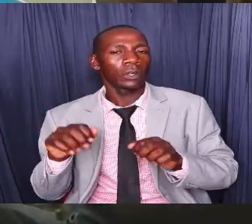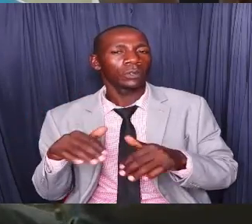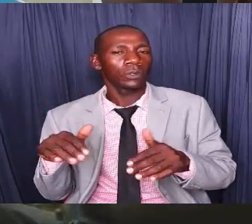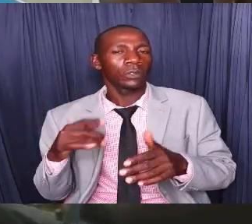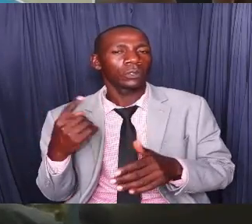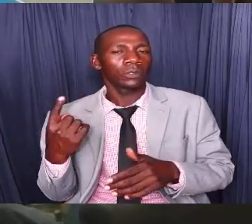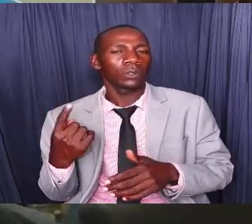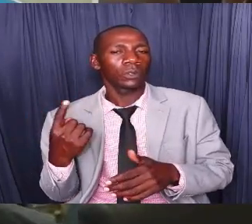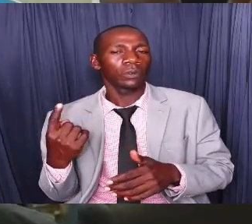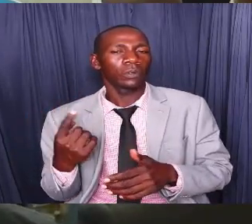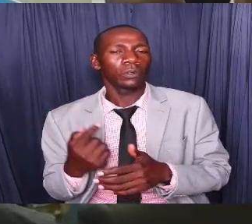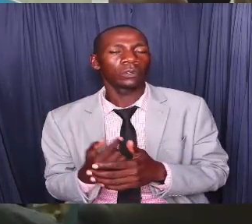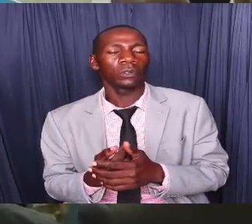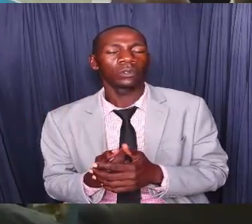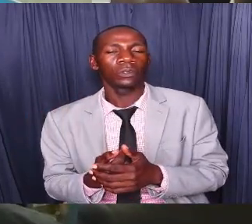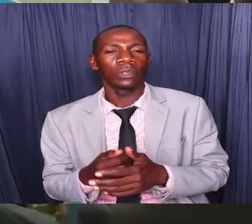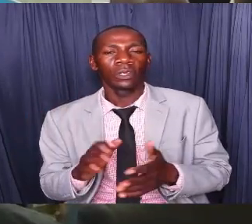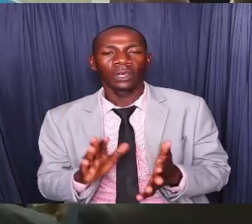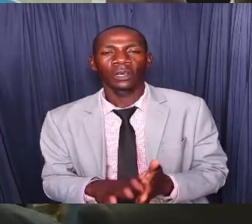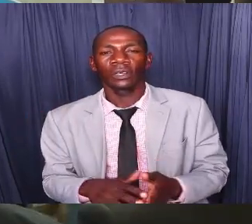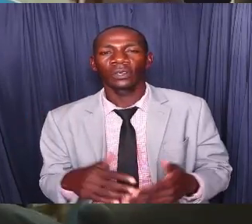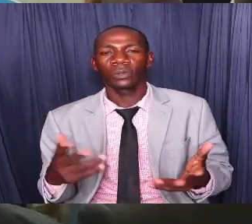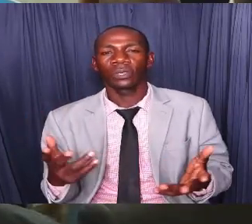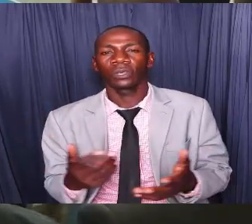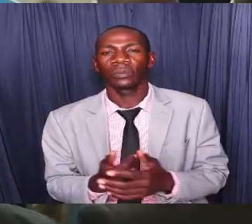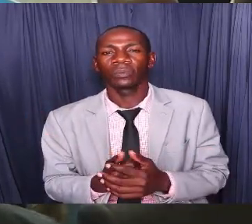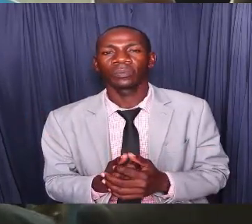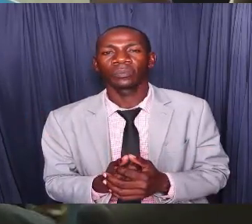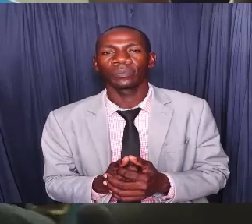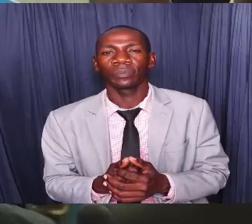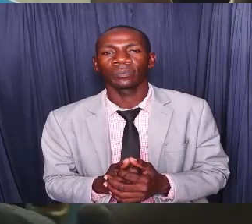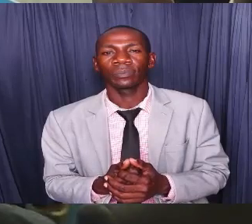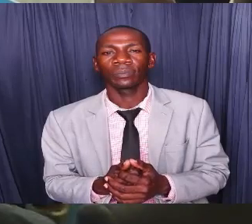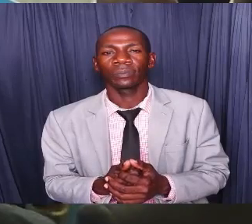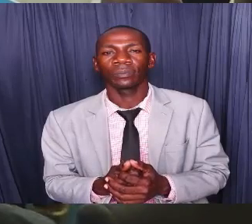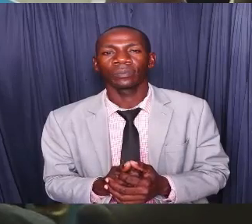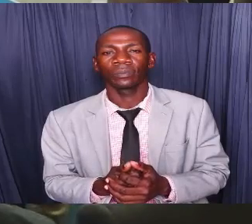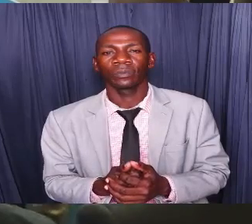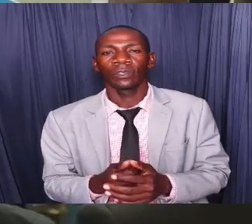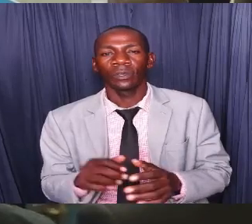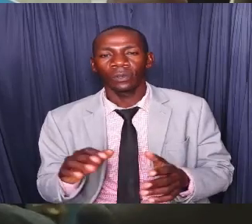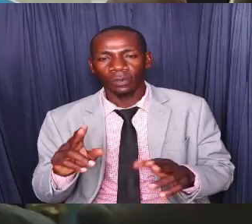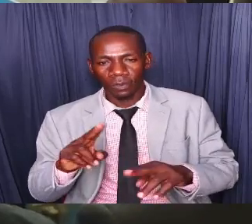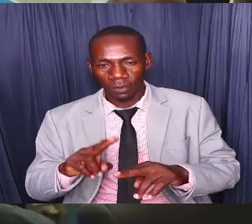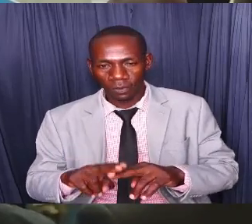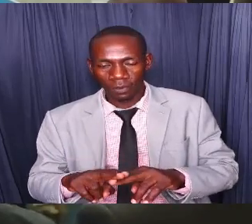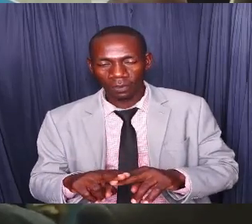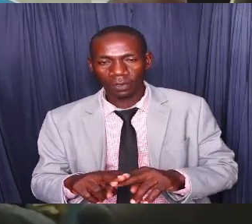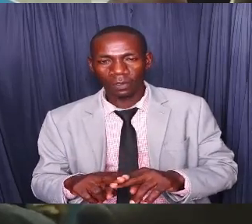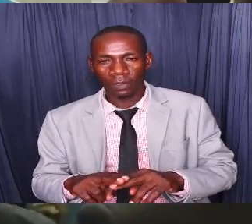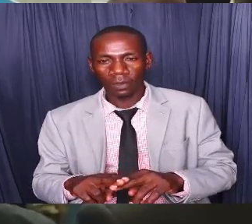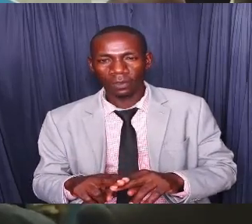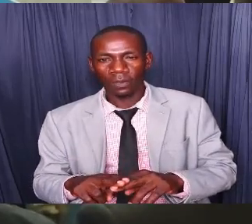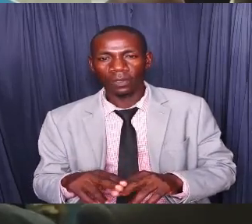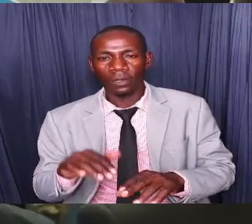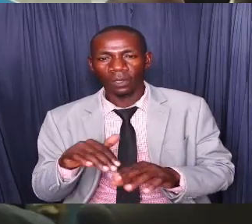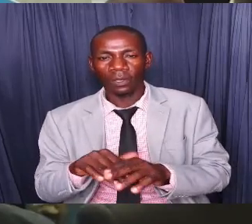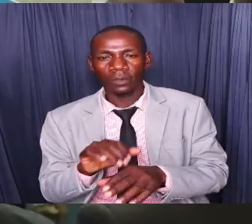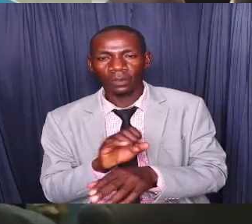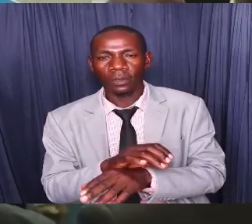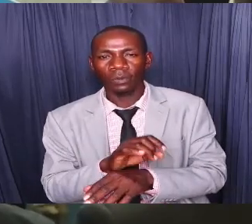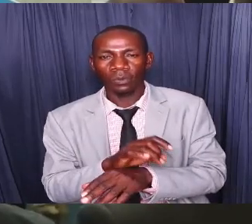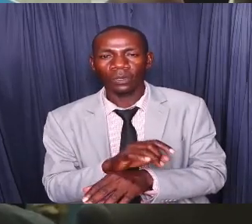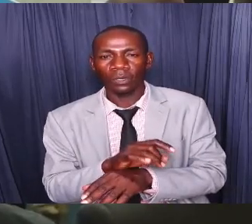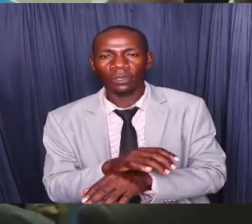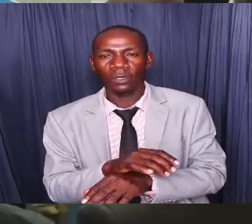We cannot be able to do it on our own. Hallelujah. Hallelujah. Umevuta kweli kiti. You have really come. Hata umekaa mashauri. You have